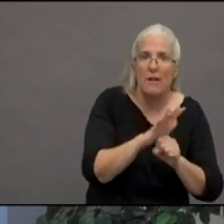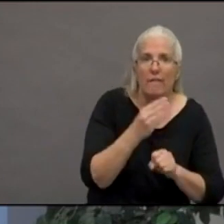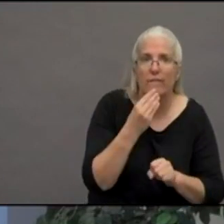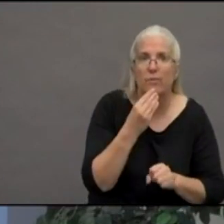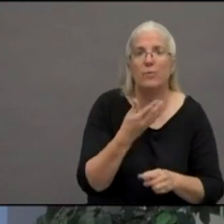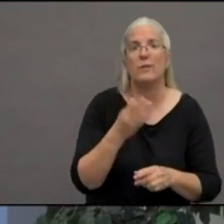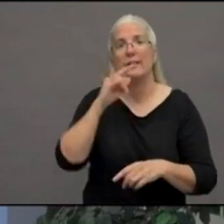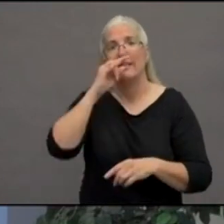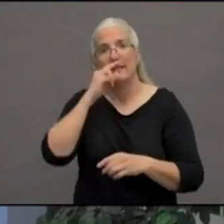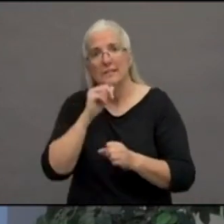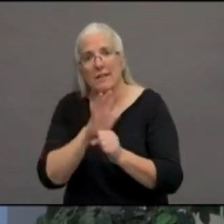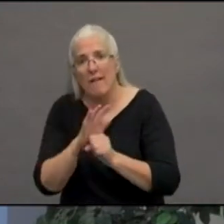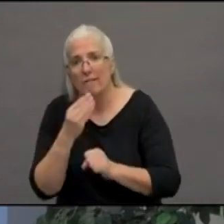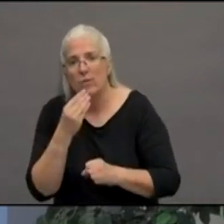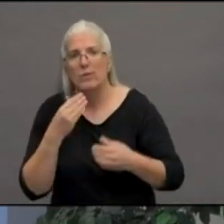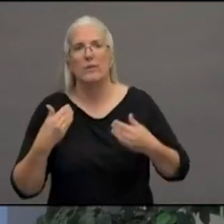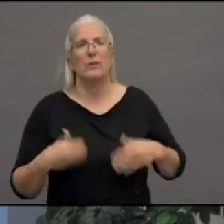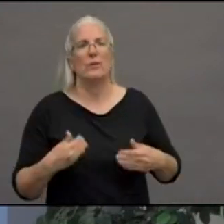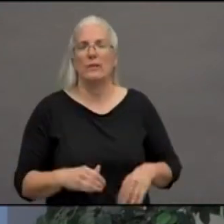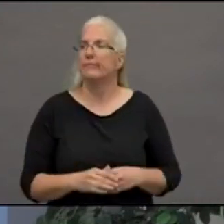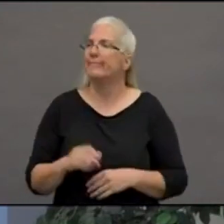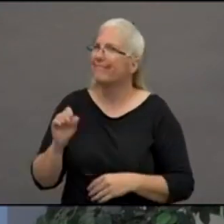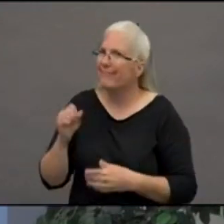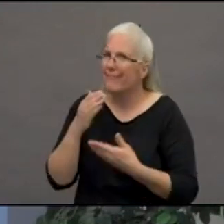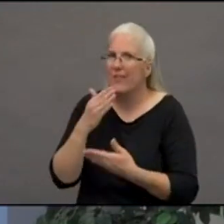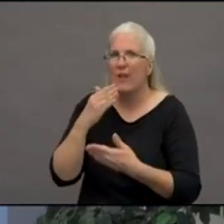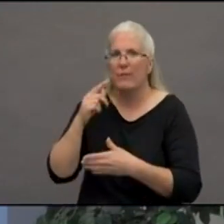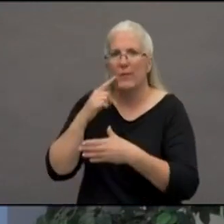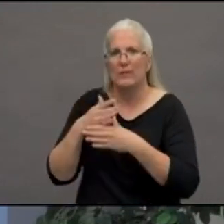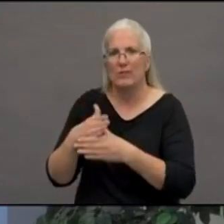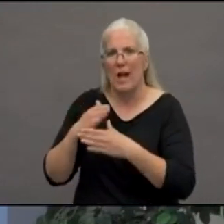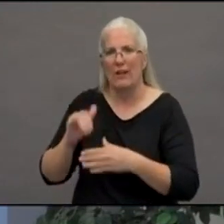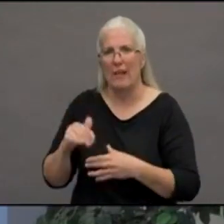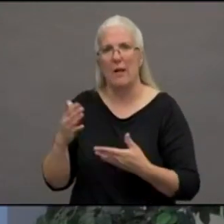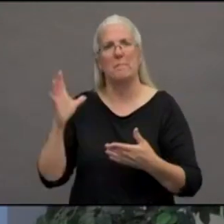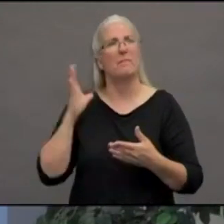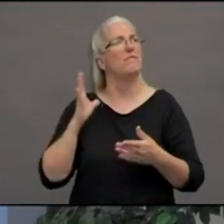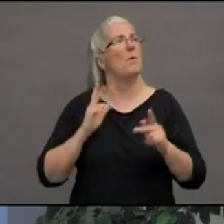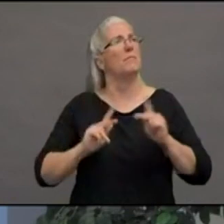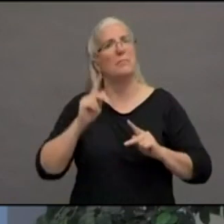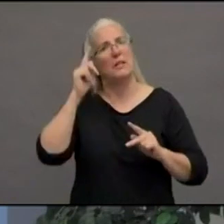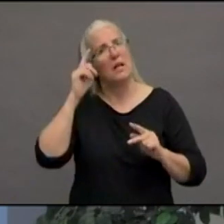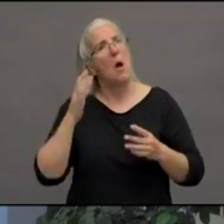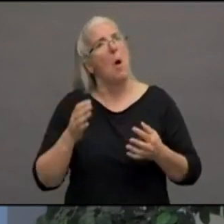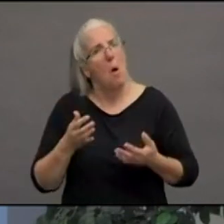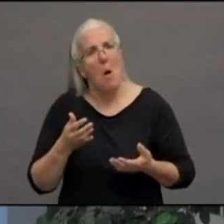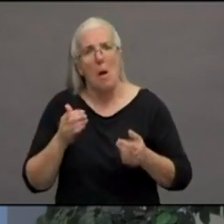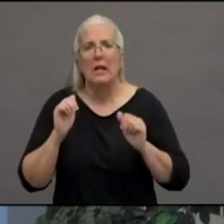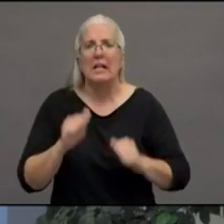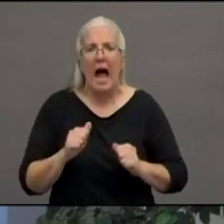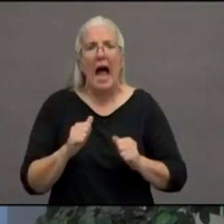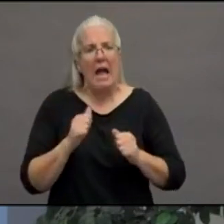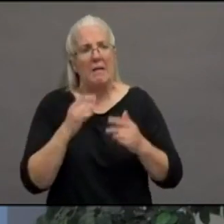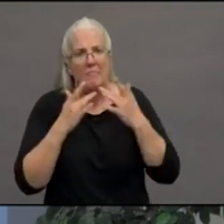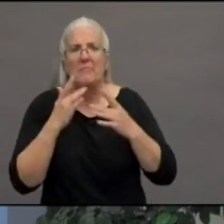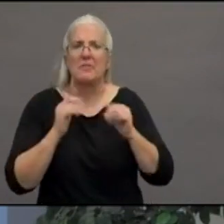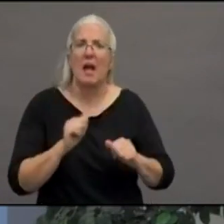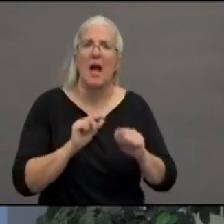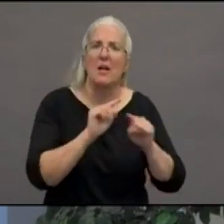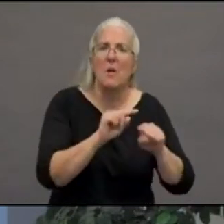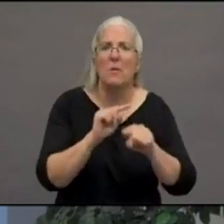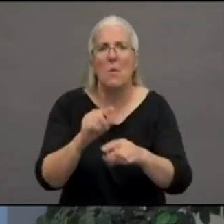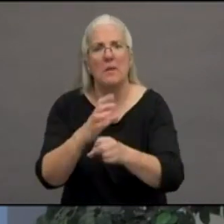understand how folks who have never been food insecure before are now facing it as a result of COVID-19. Can you tell us a little bit more